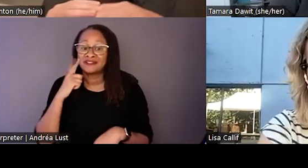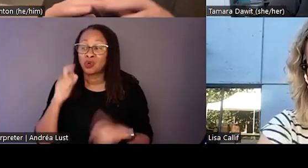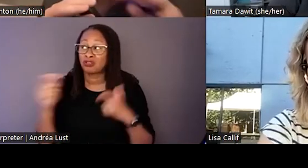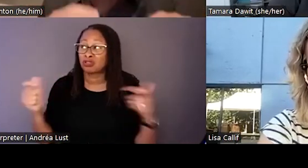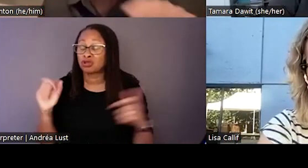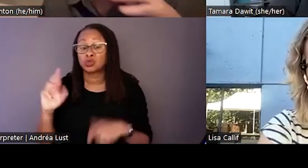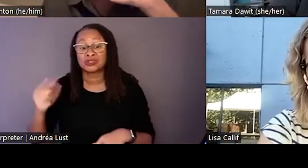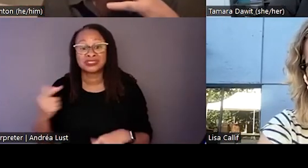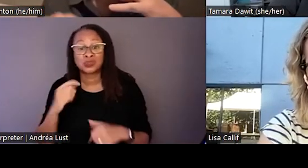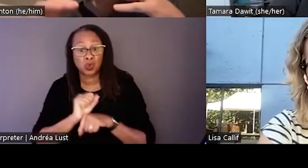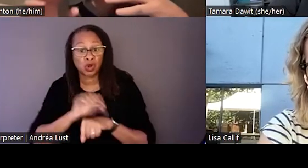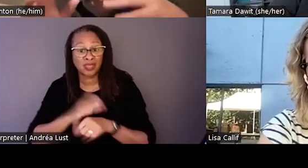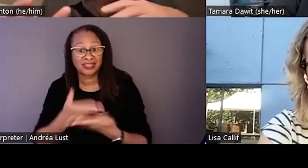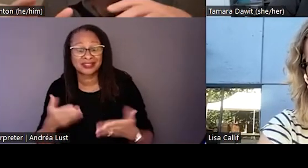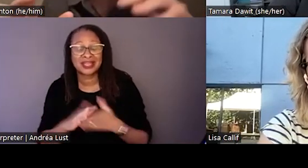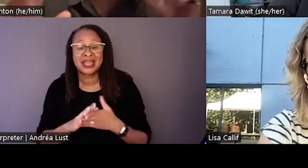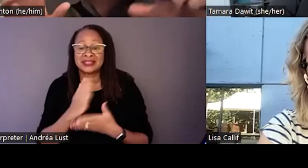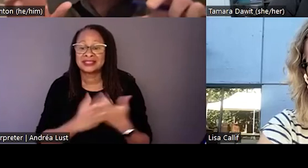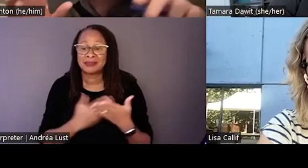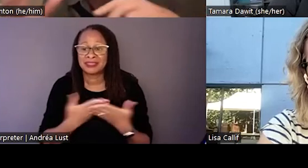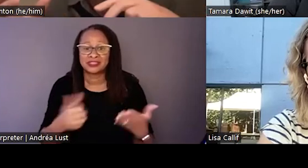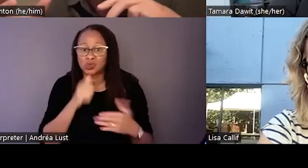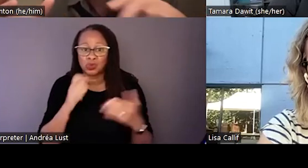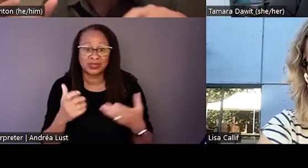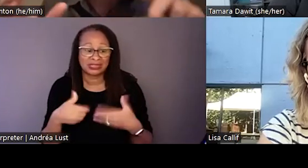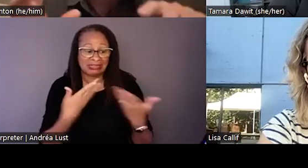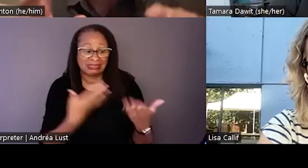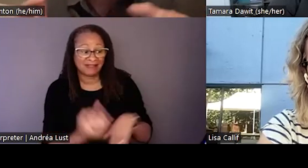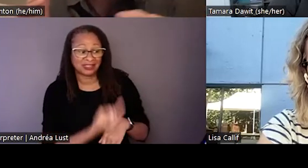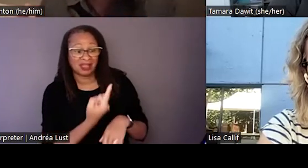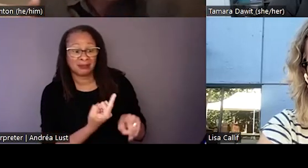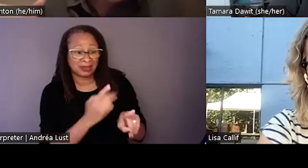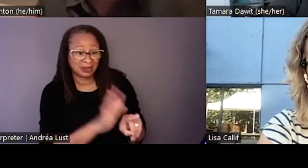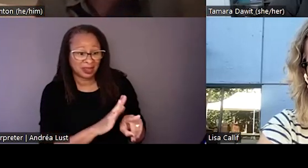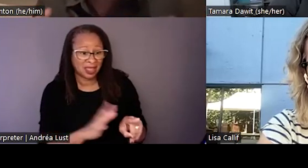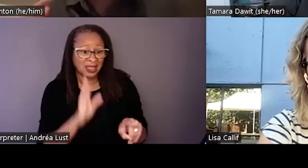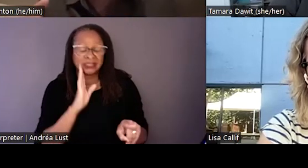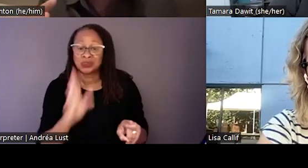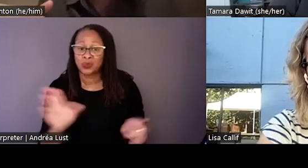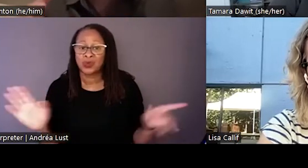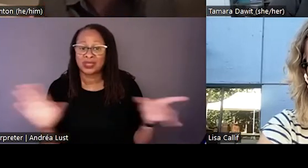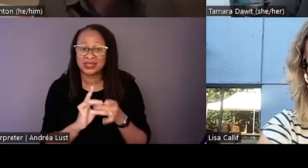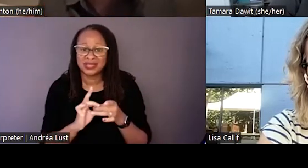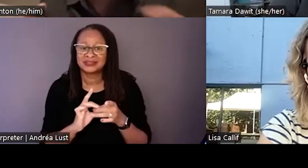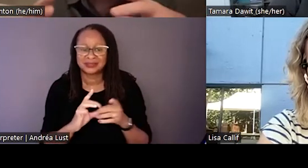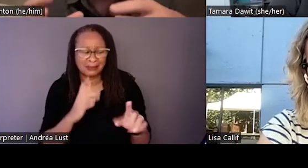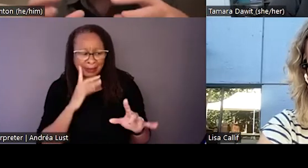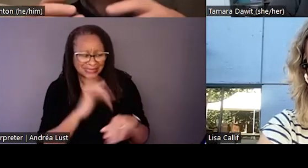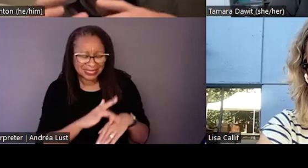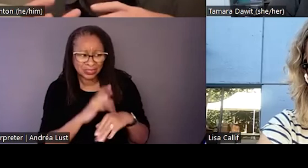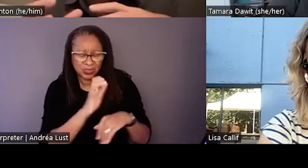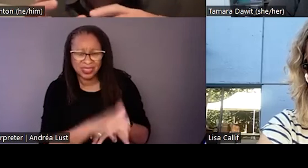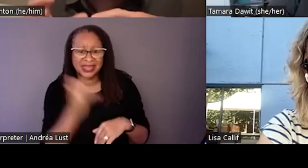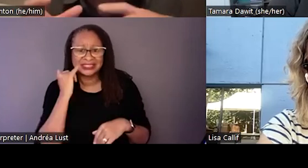these things. And some things, I know you said about autonomy, and autonomy is really connected to something I'm obsessed with, which is structure and agency.